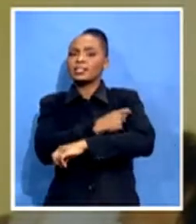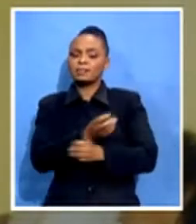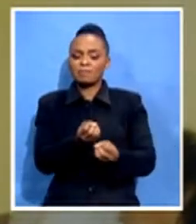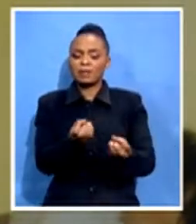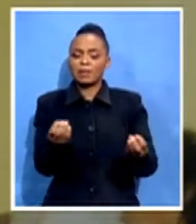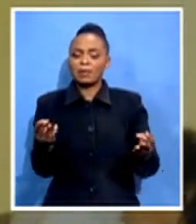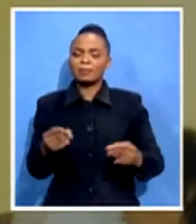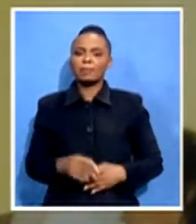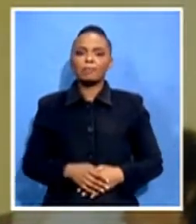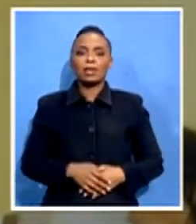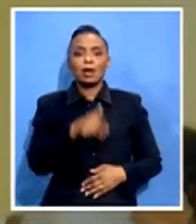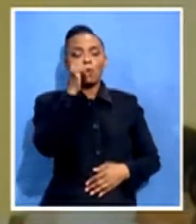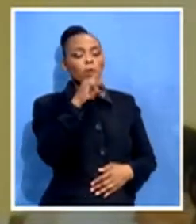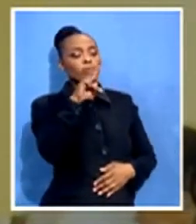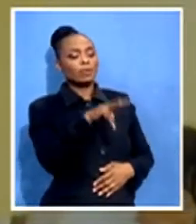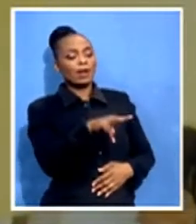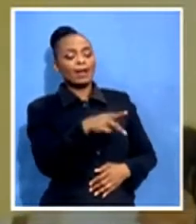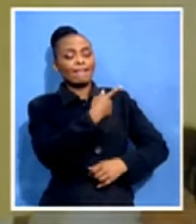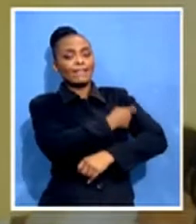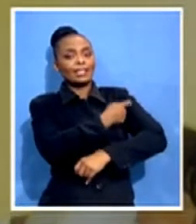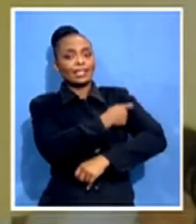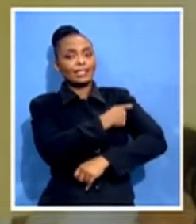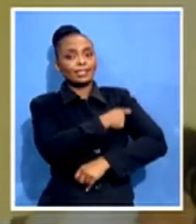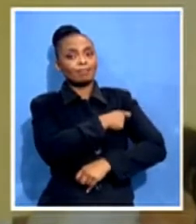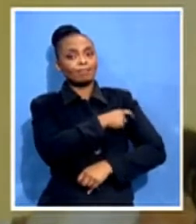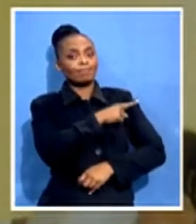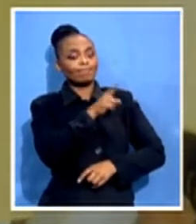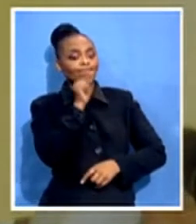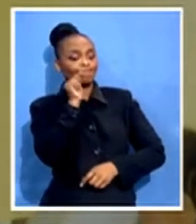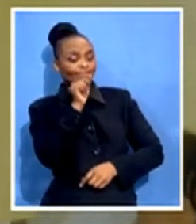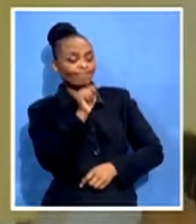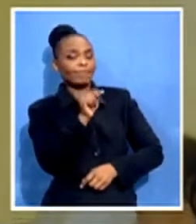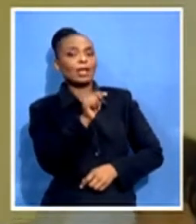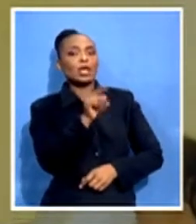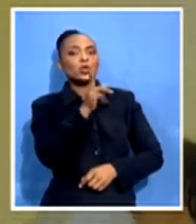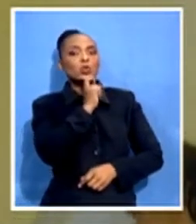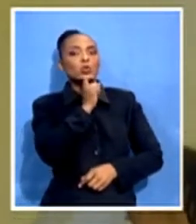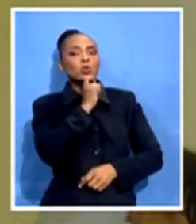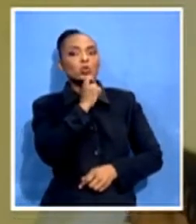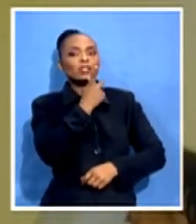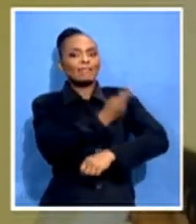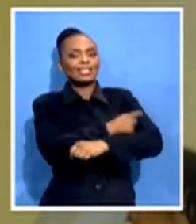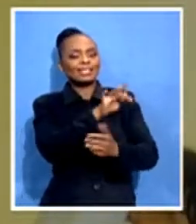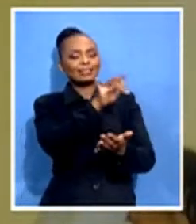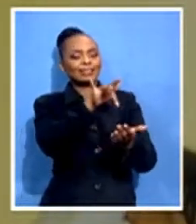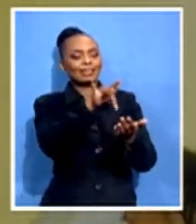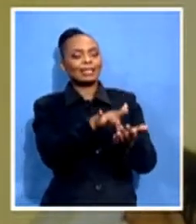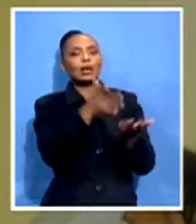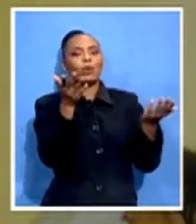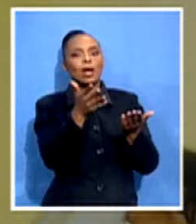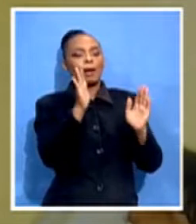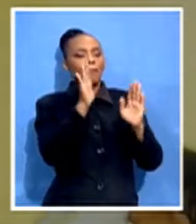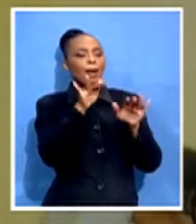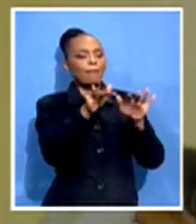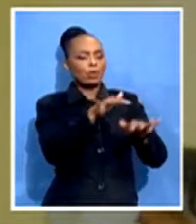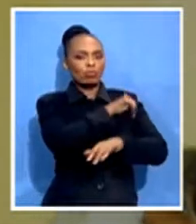sites, we are going to use vaccination sites in the public sector, in the private sector,